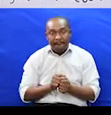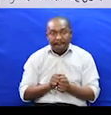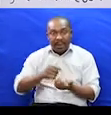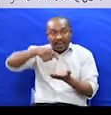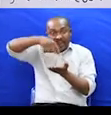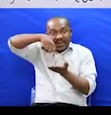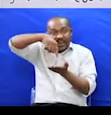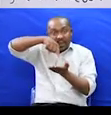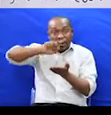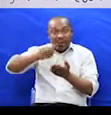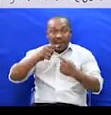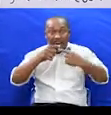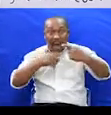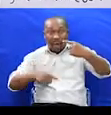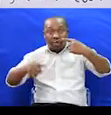of the